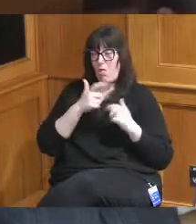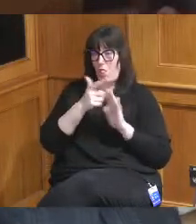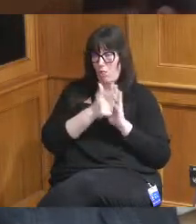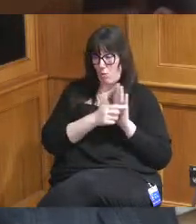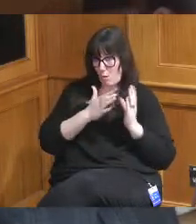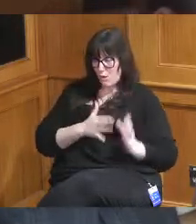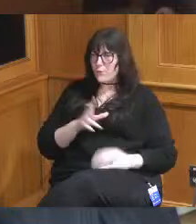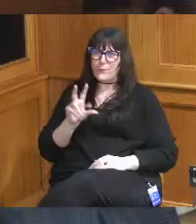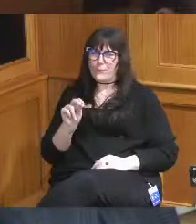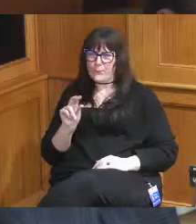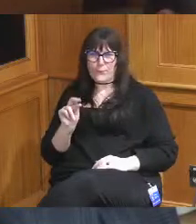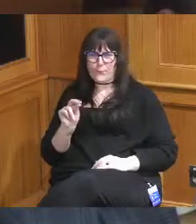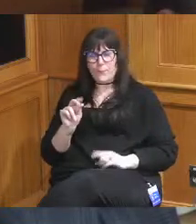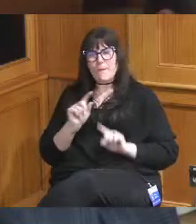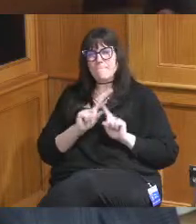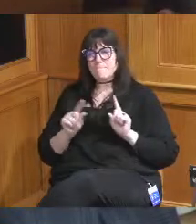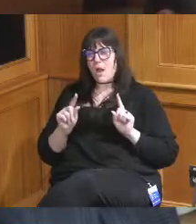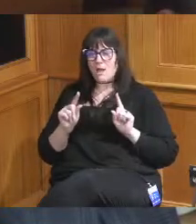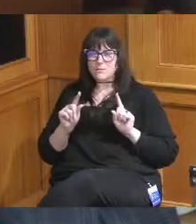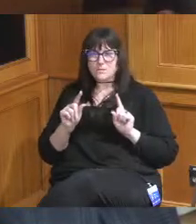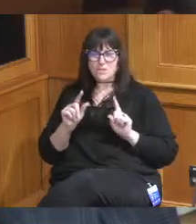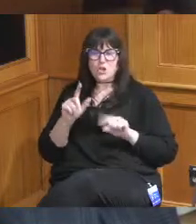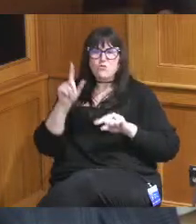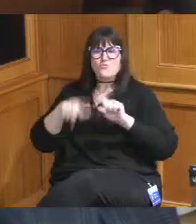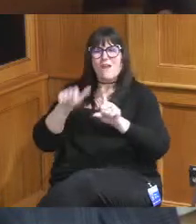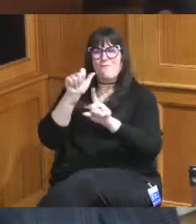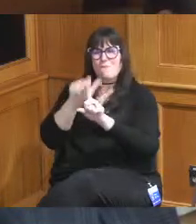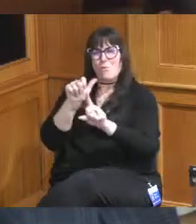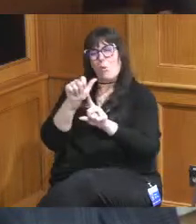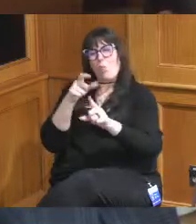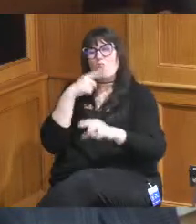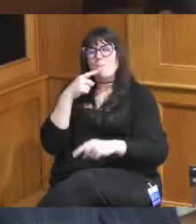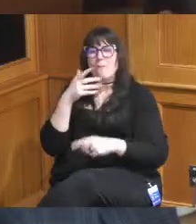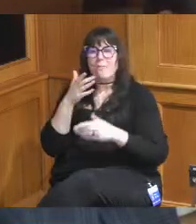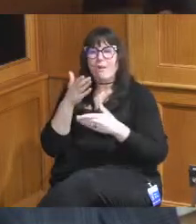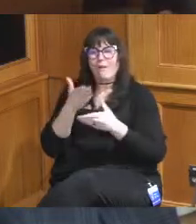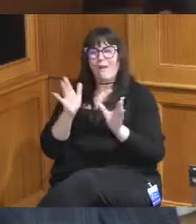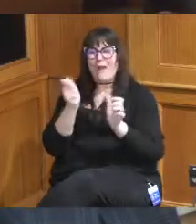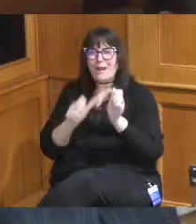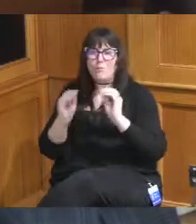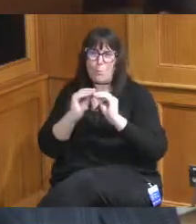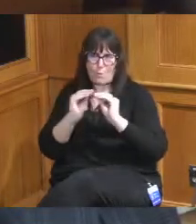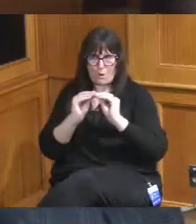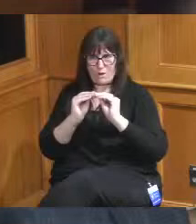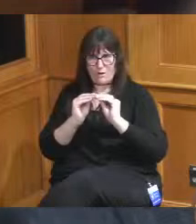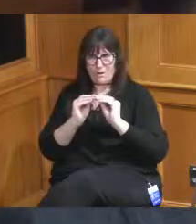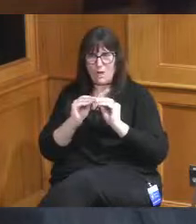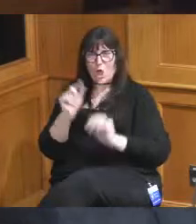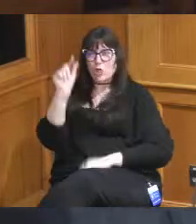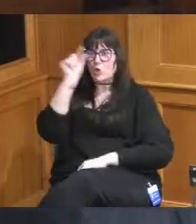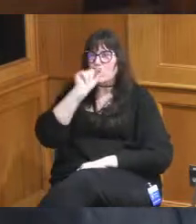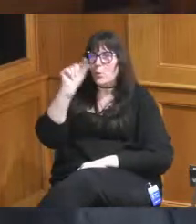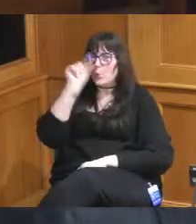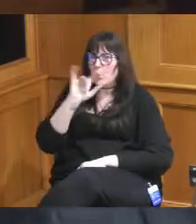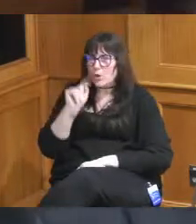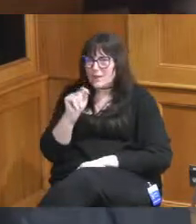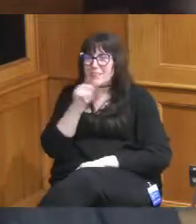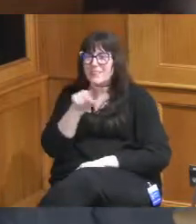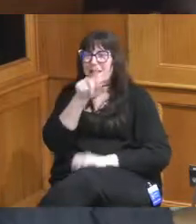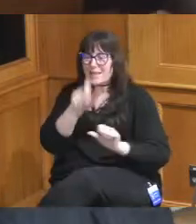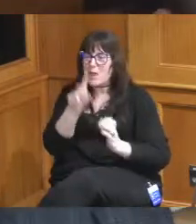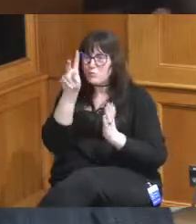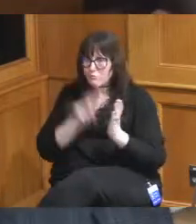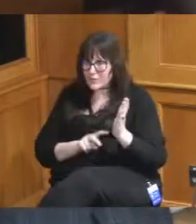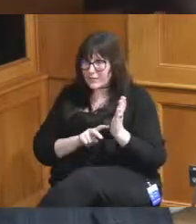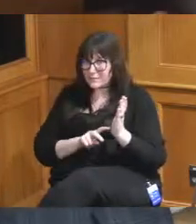the public anymore. They can Google it. They're legalese, they're unofficial lawyers. They can read. And there was